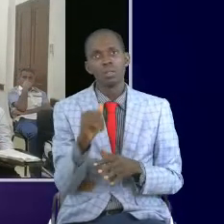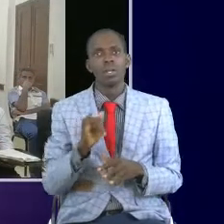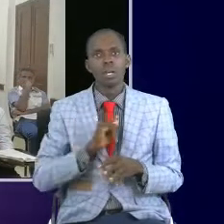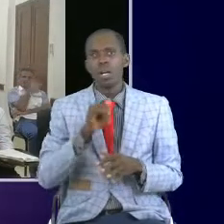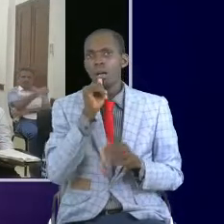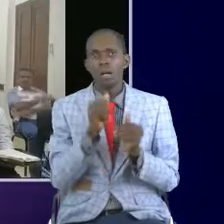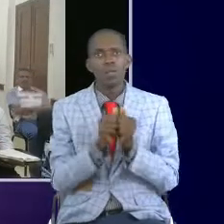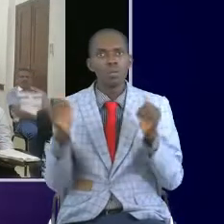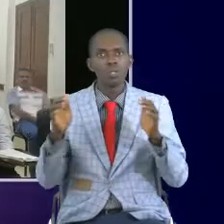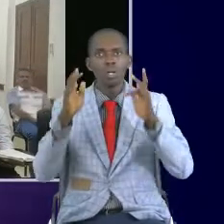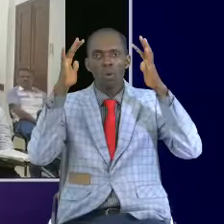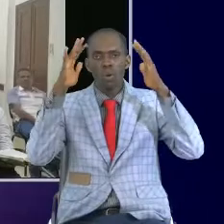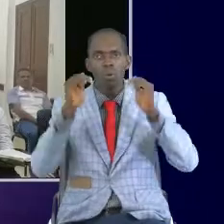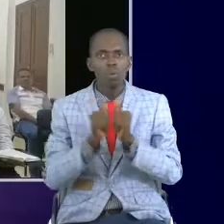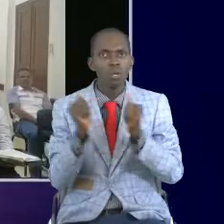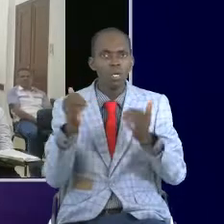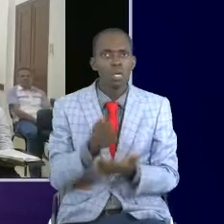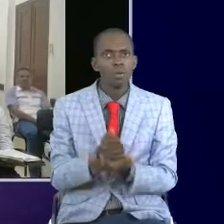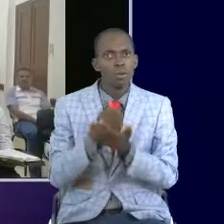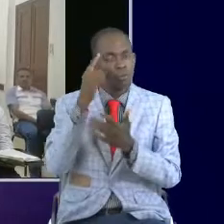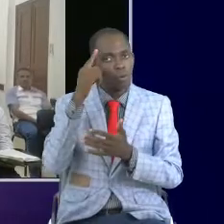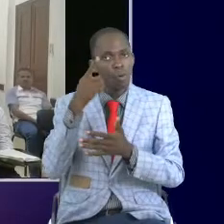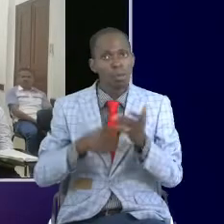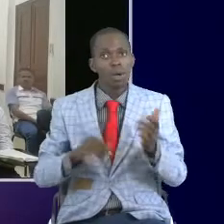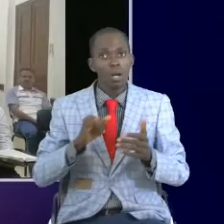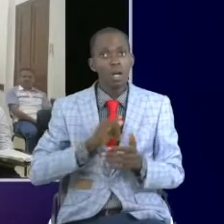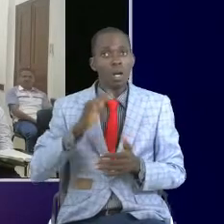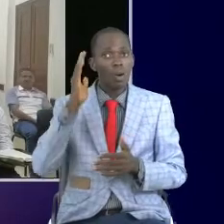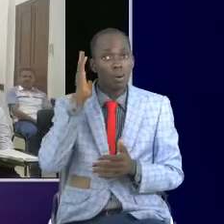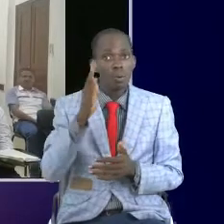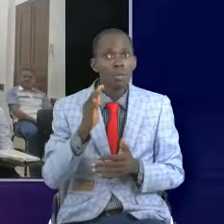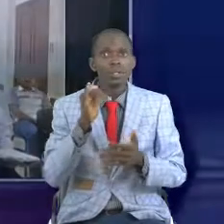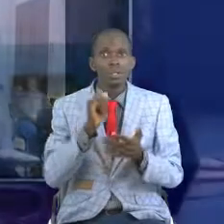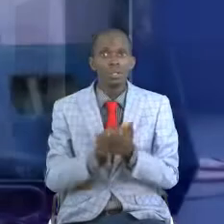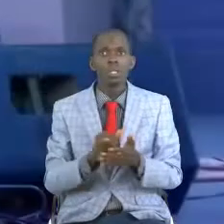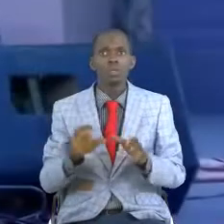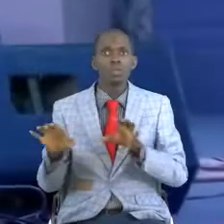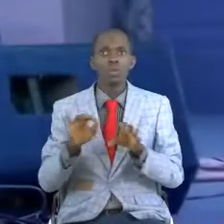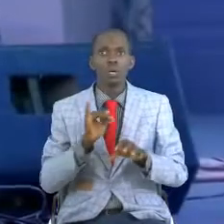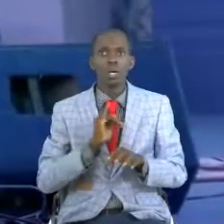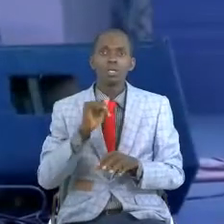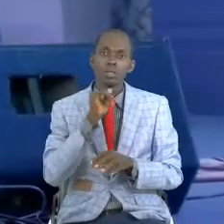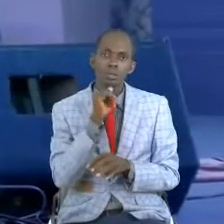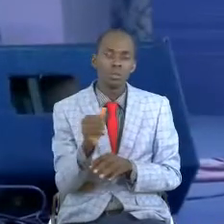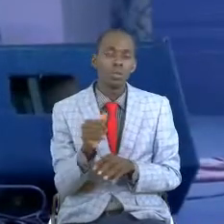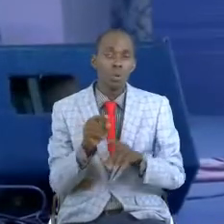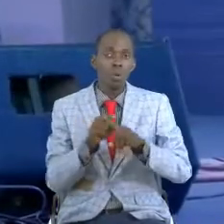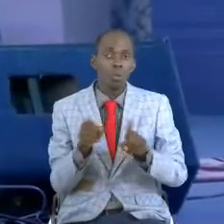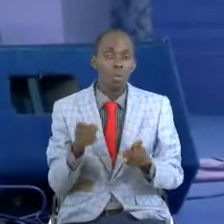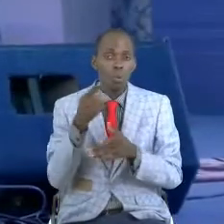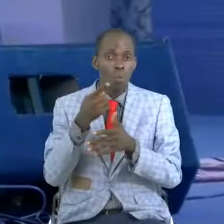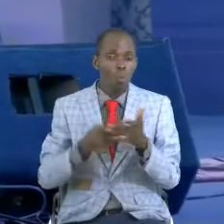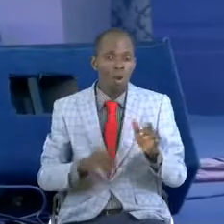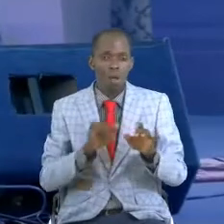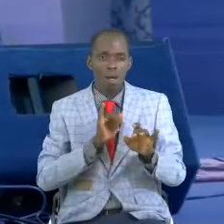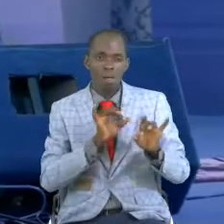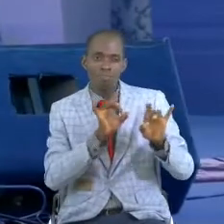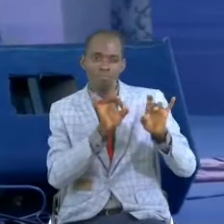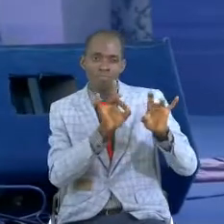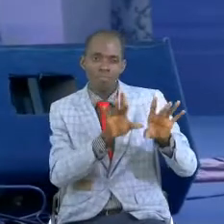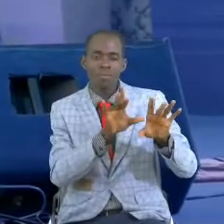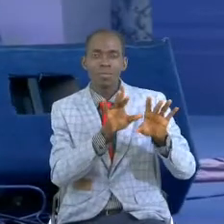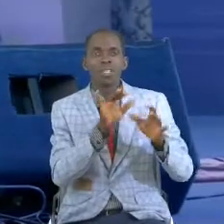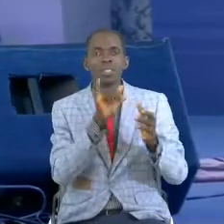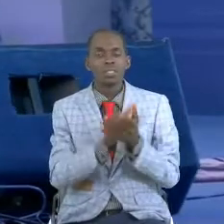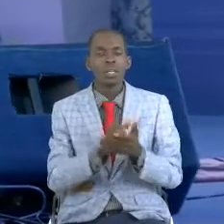For what I would, that do I not. But what I hate, that I do.